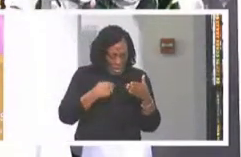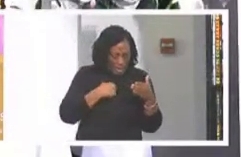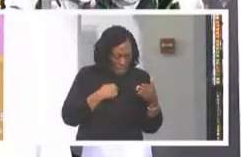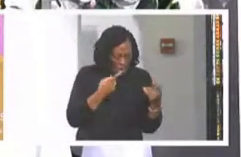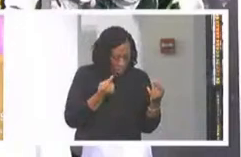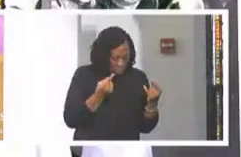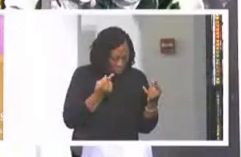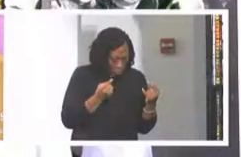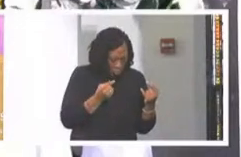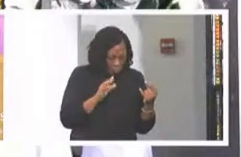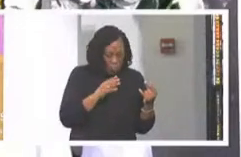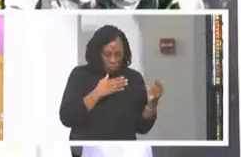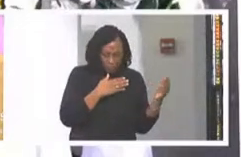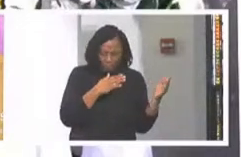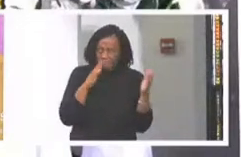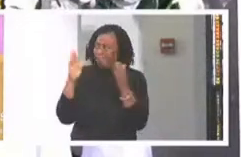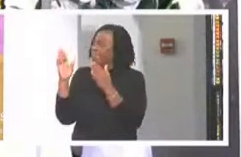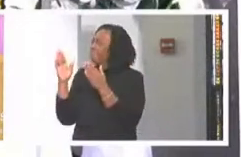you going to do?